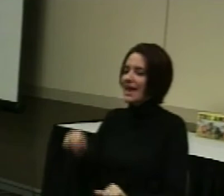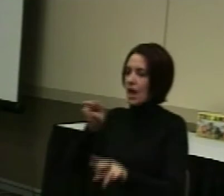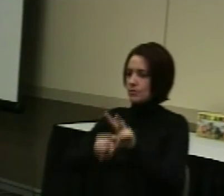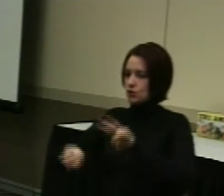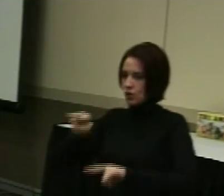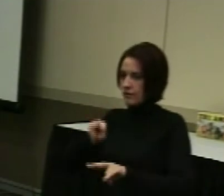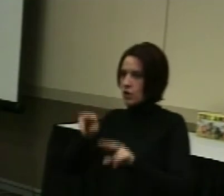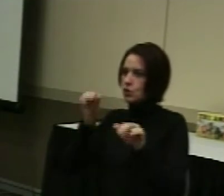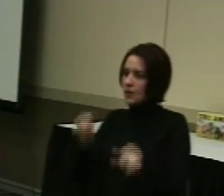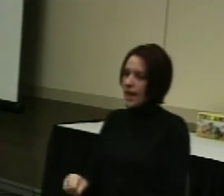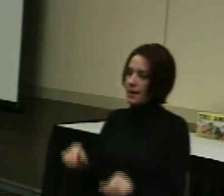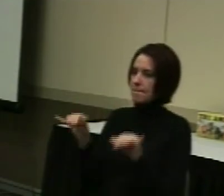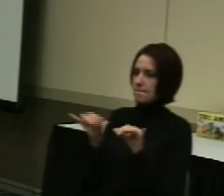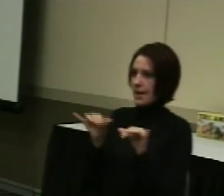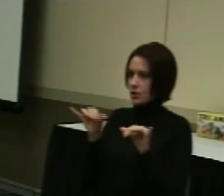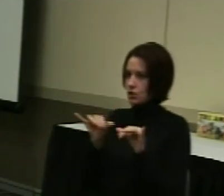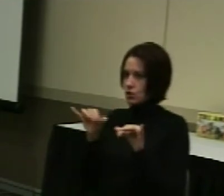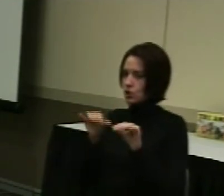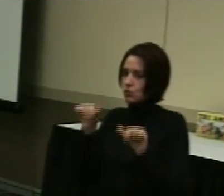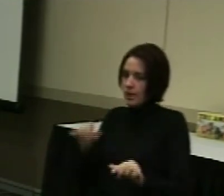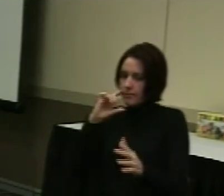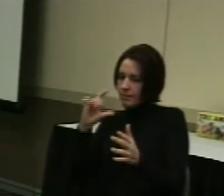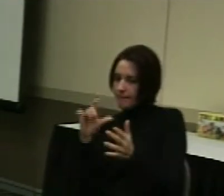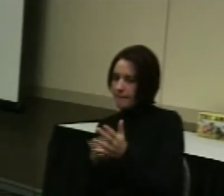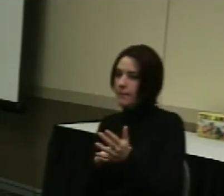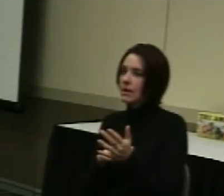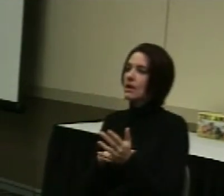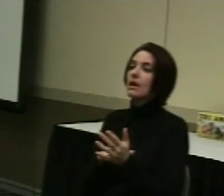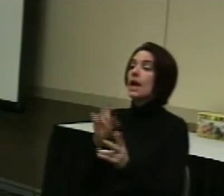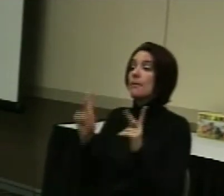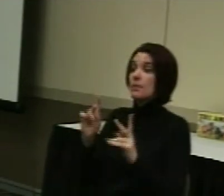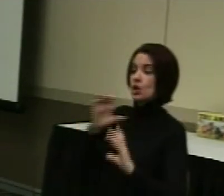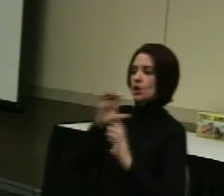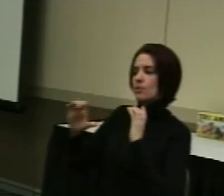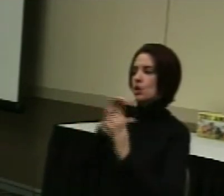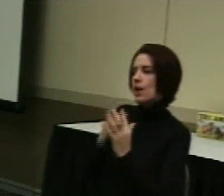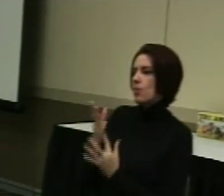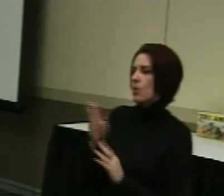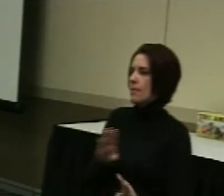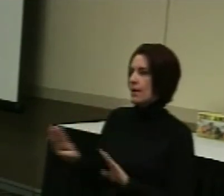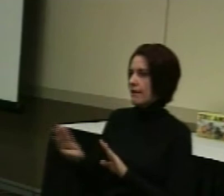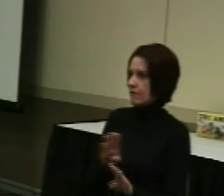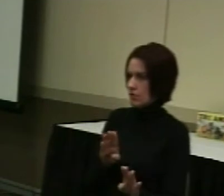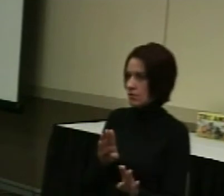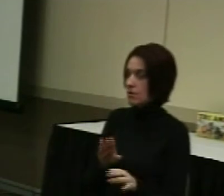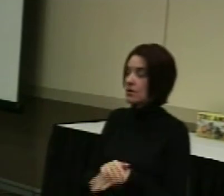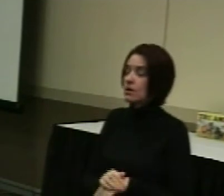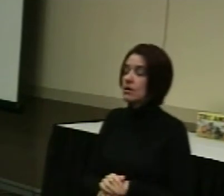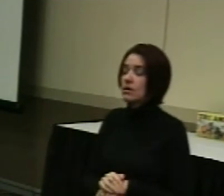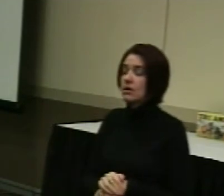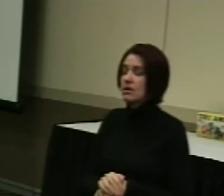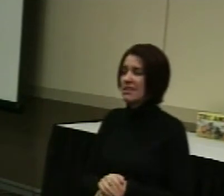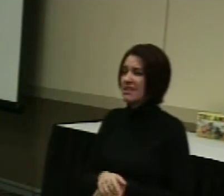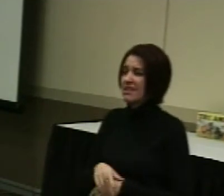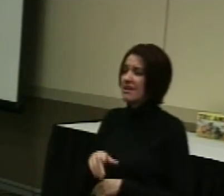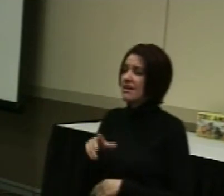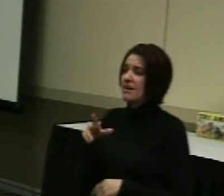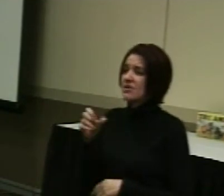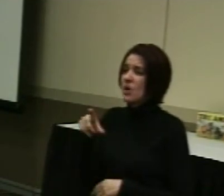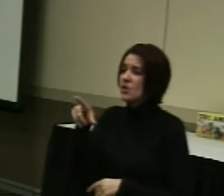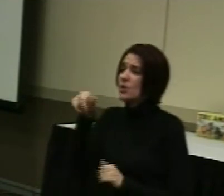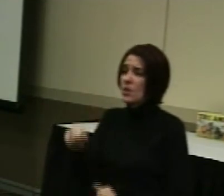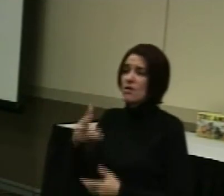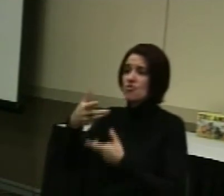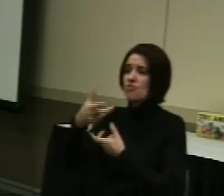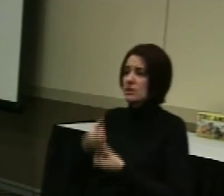is measurable, people communicate by the way they behave. You can be confident that there is a database that